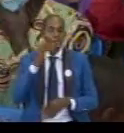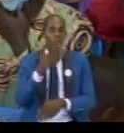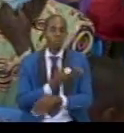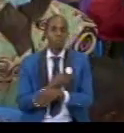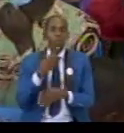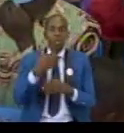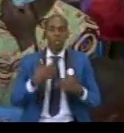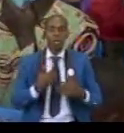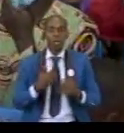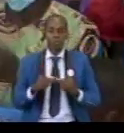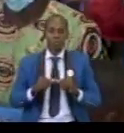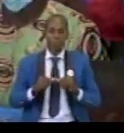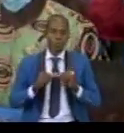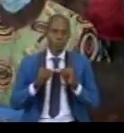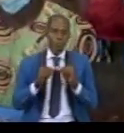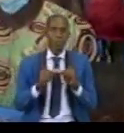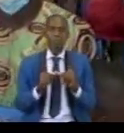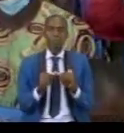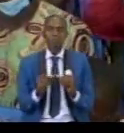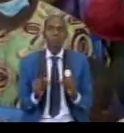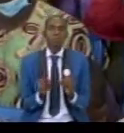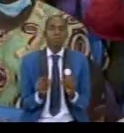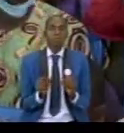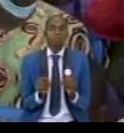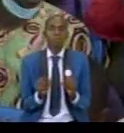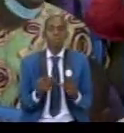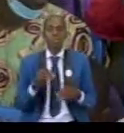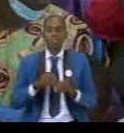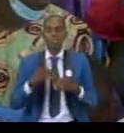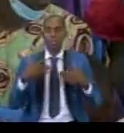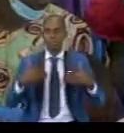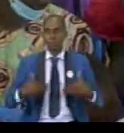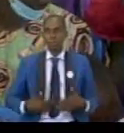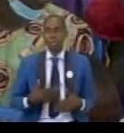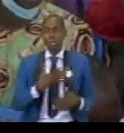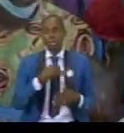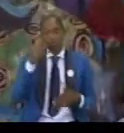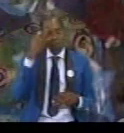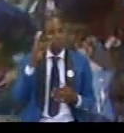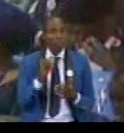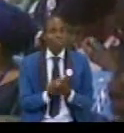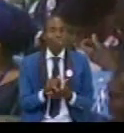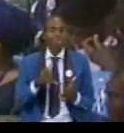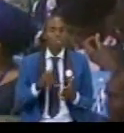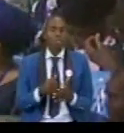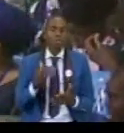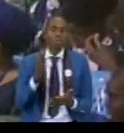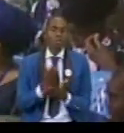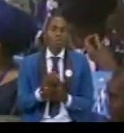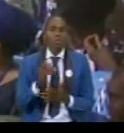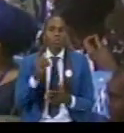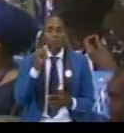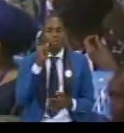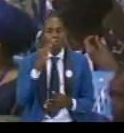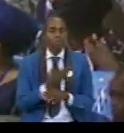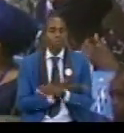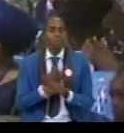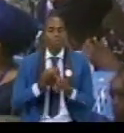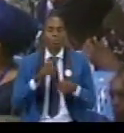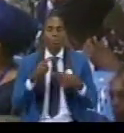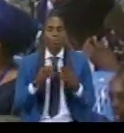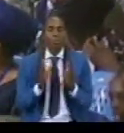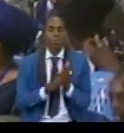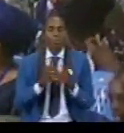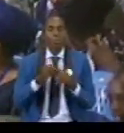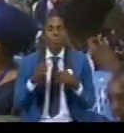seizures for 11 years. And because of this, she's been out of school. But after the prayer of the man of